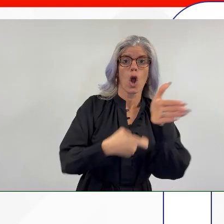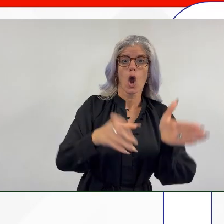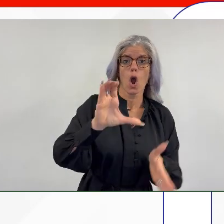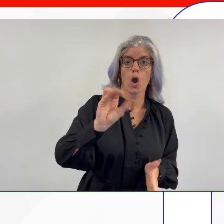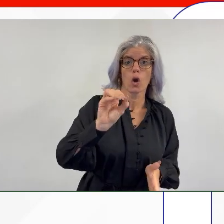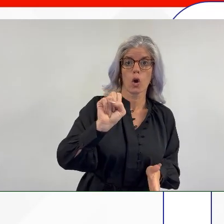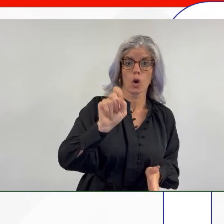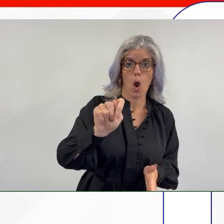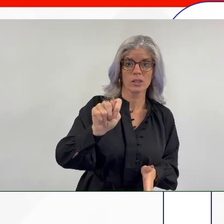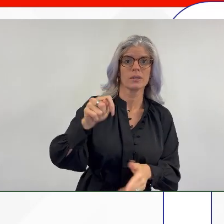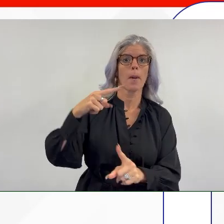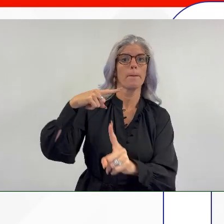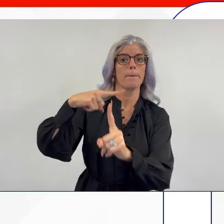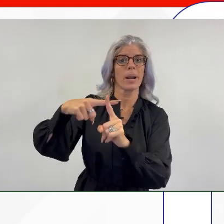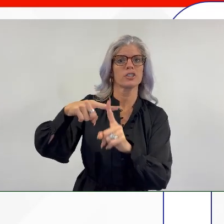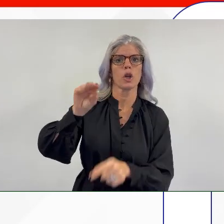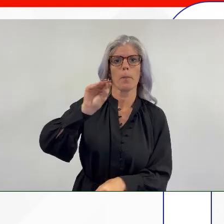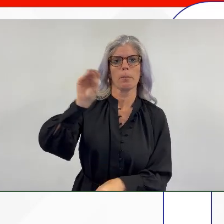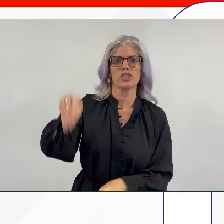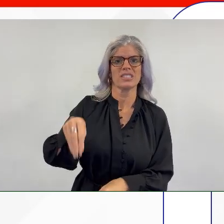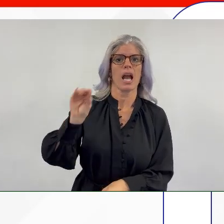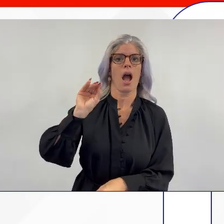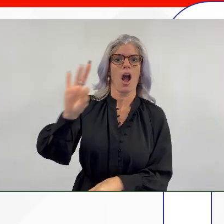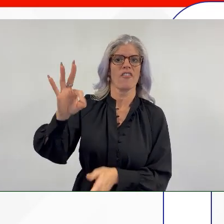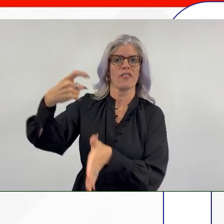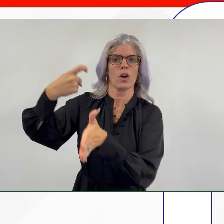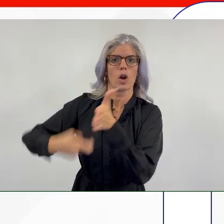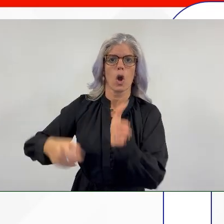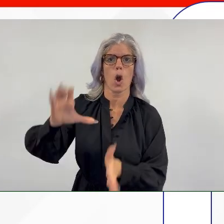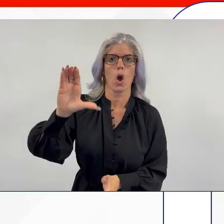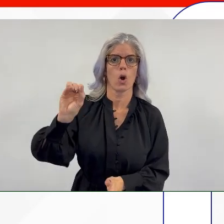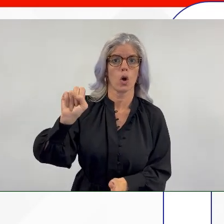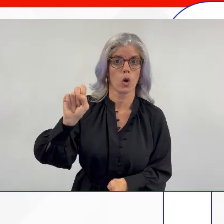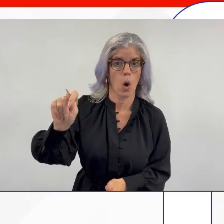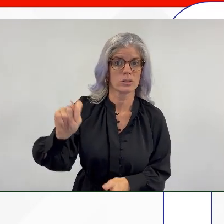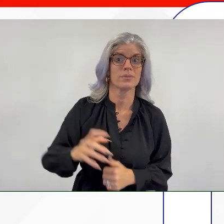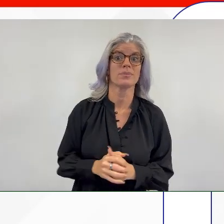provisions can be found on Florida PA under the PA Info tab.